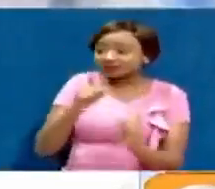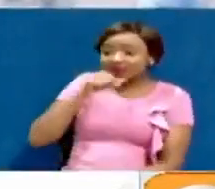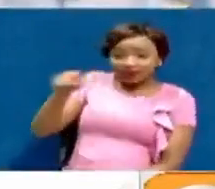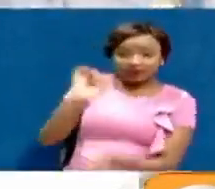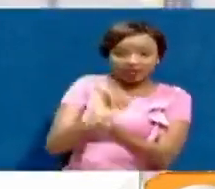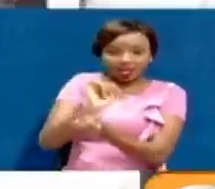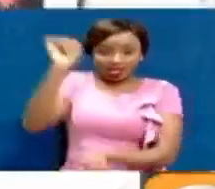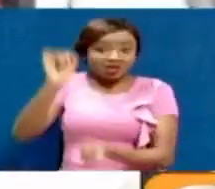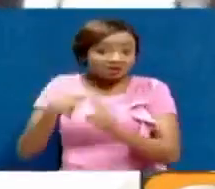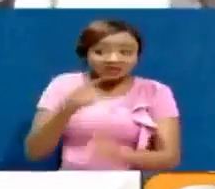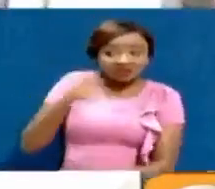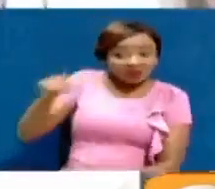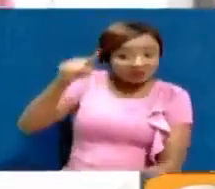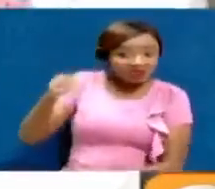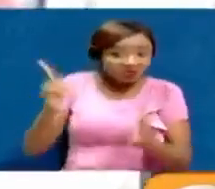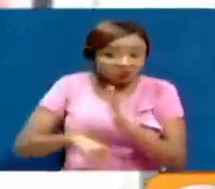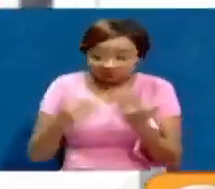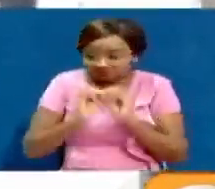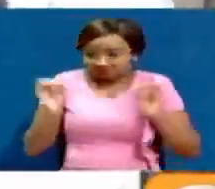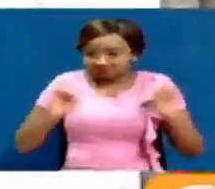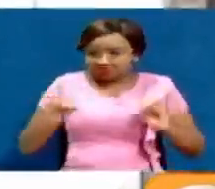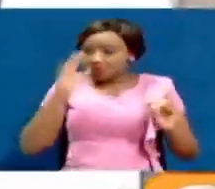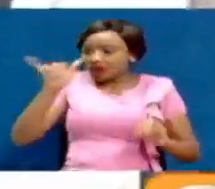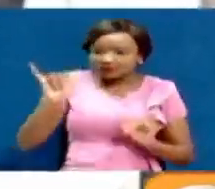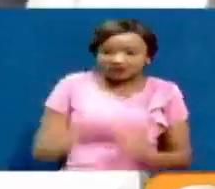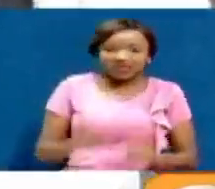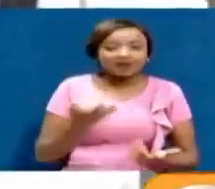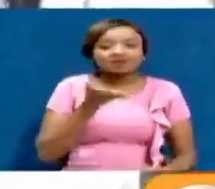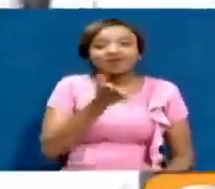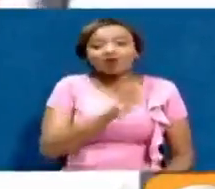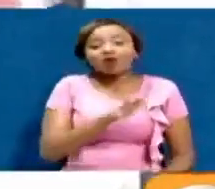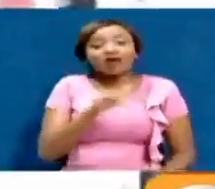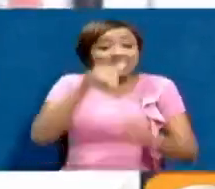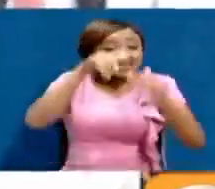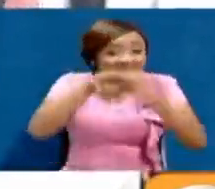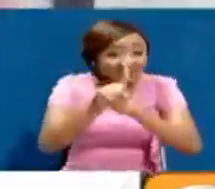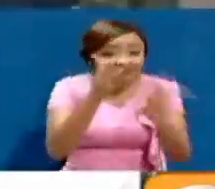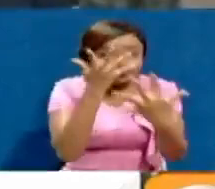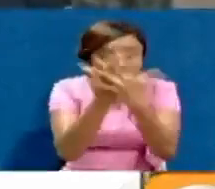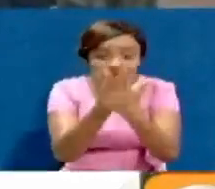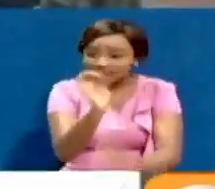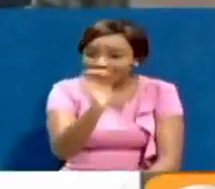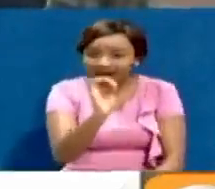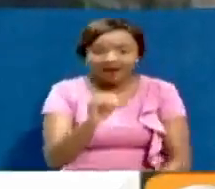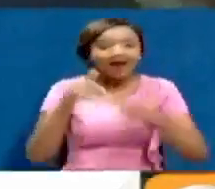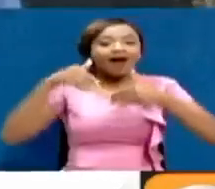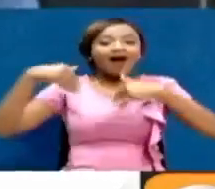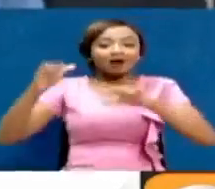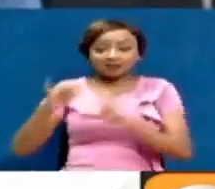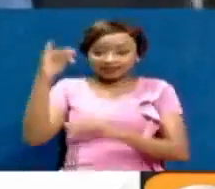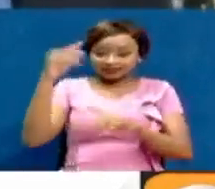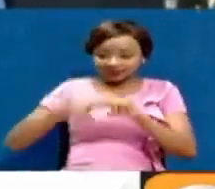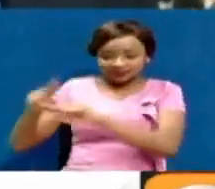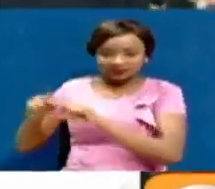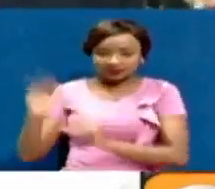released unconditionally after spending the night within the precincts of the station, with the DPP recommending that the charges against the senator